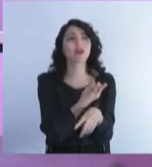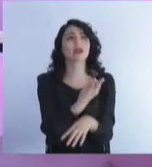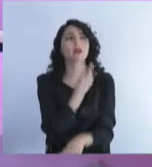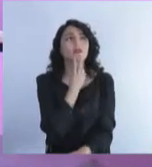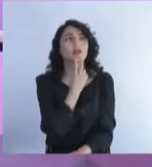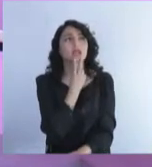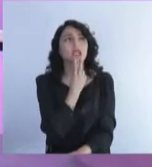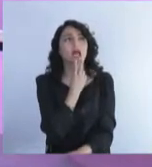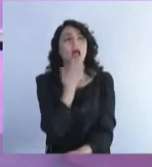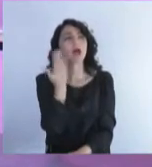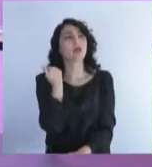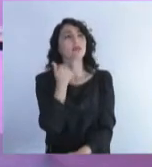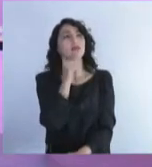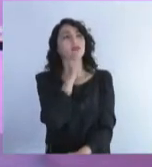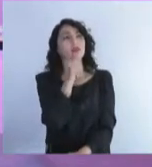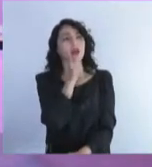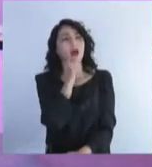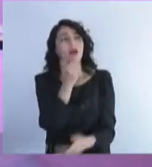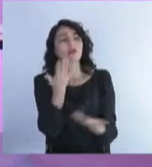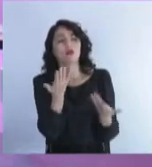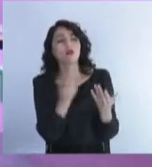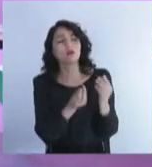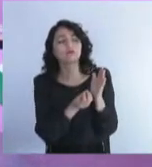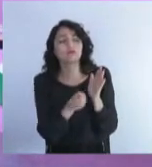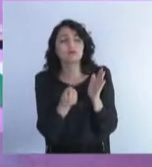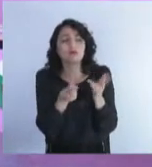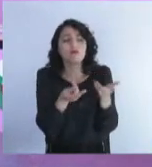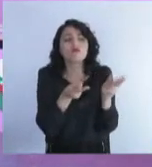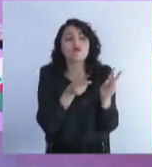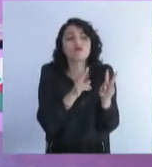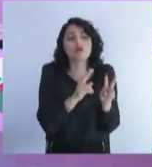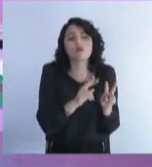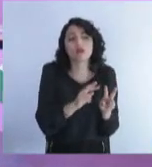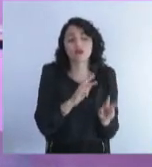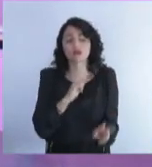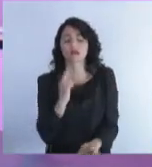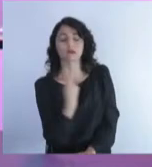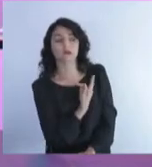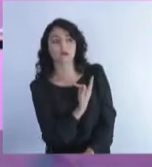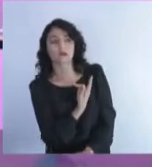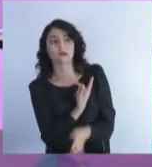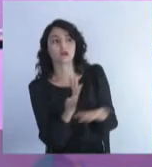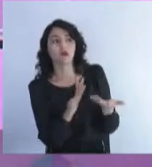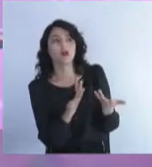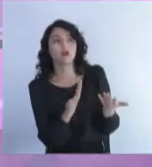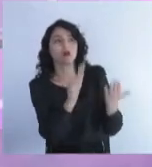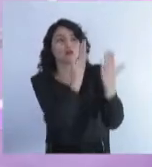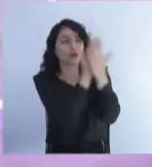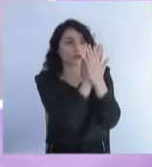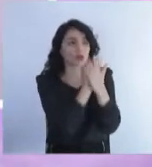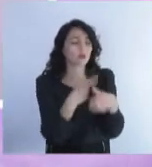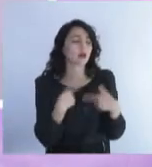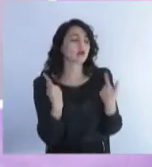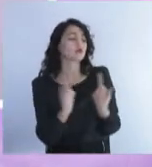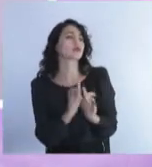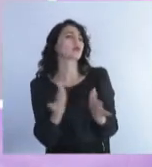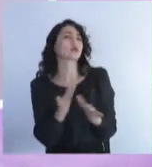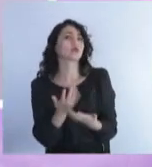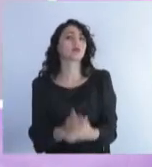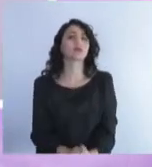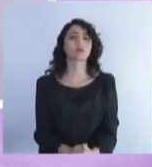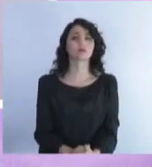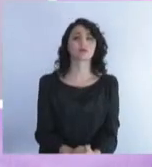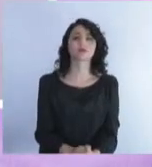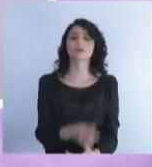y superar el cambio? ¿Qué significaría esto para nosotros? I